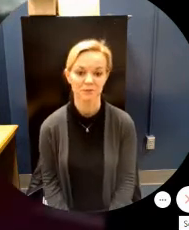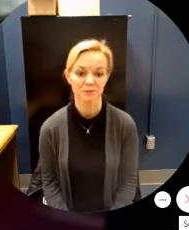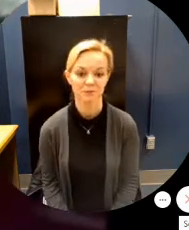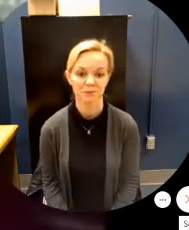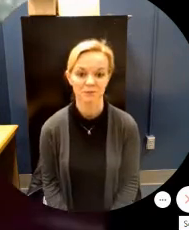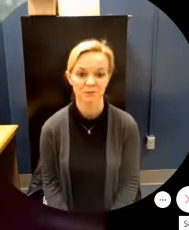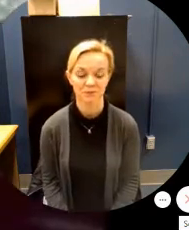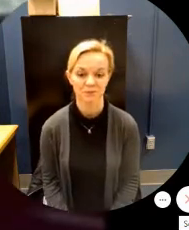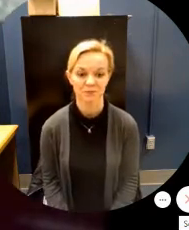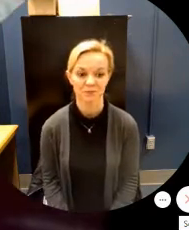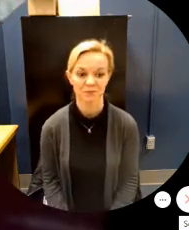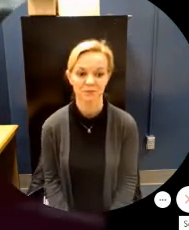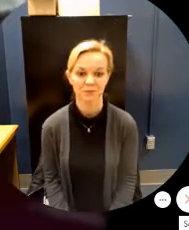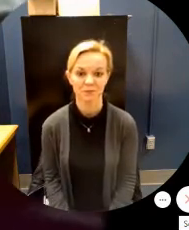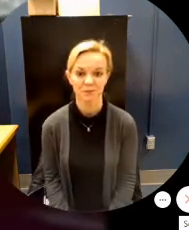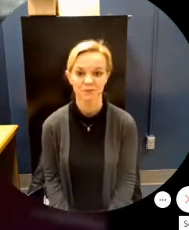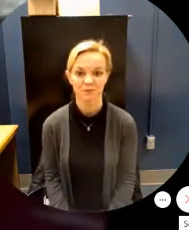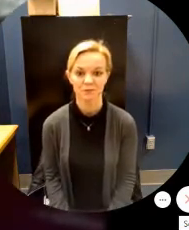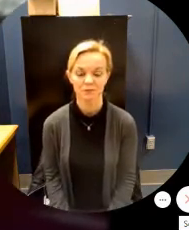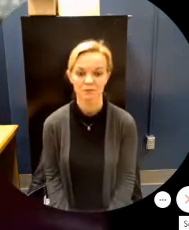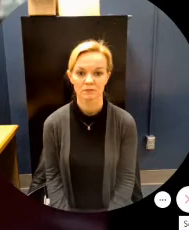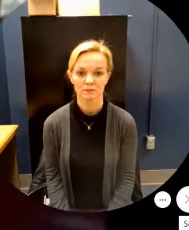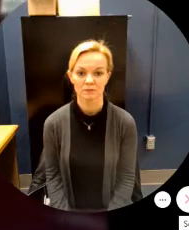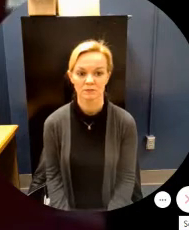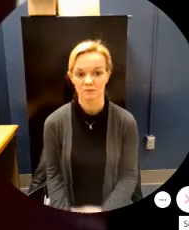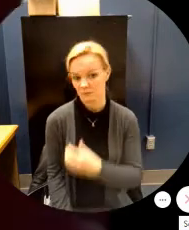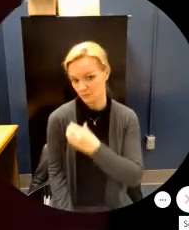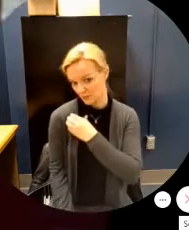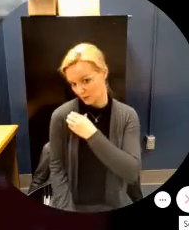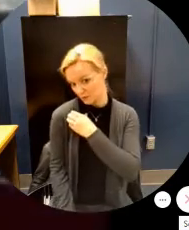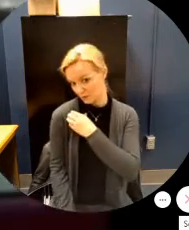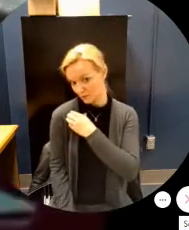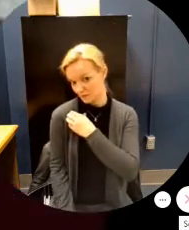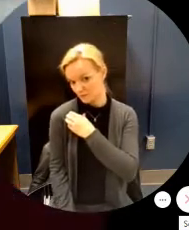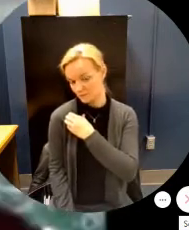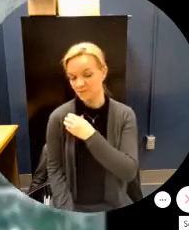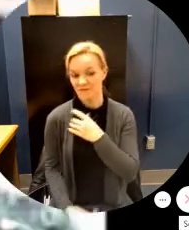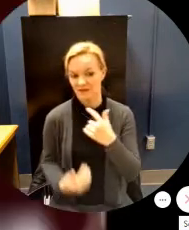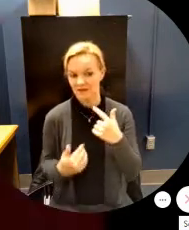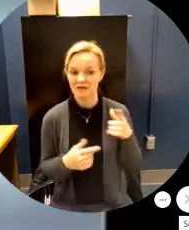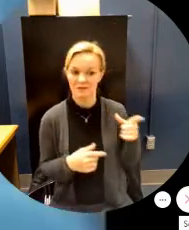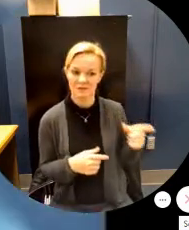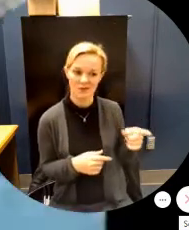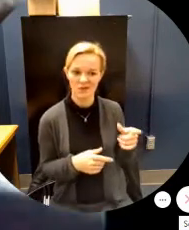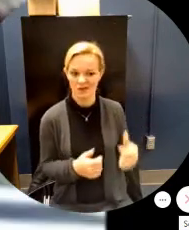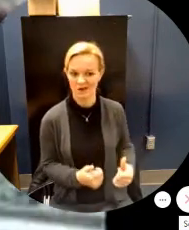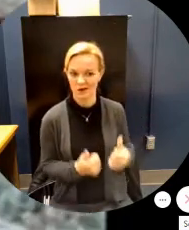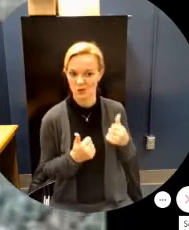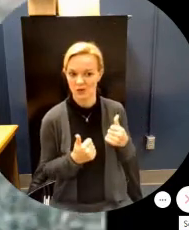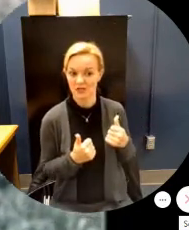Part 7. Part 7. Part of a holiday, 280 Indian Ocean Boy.